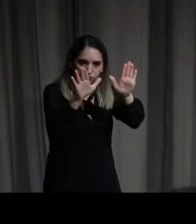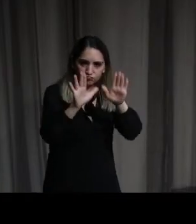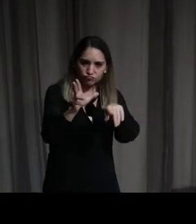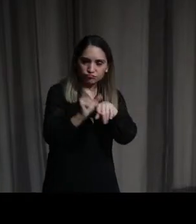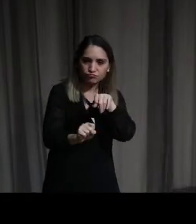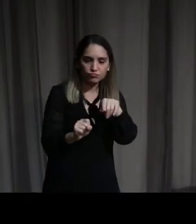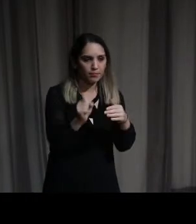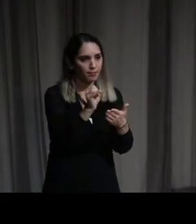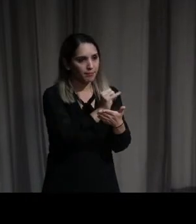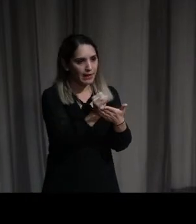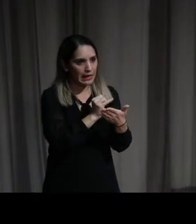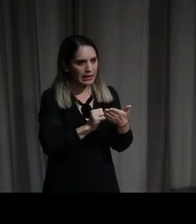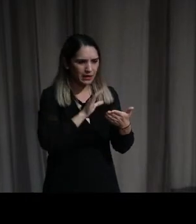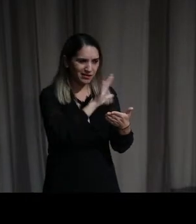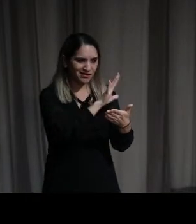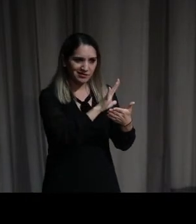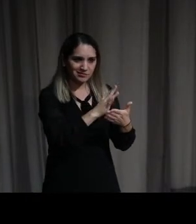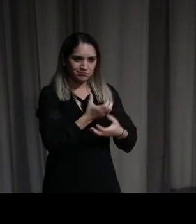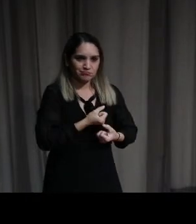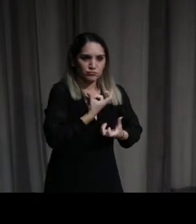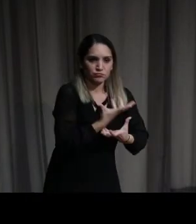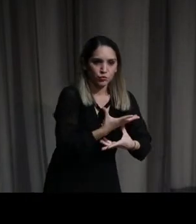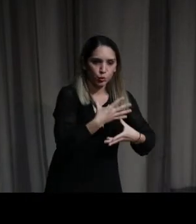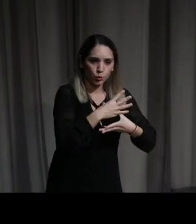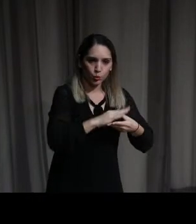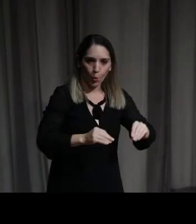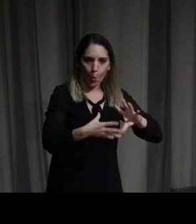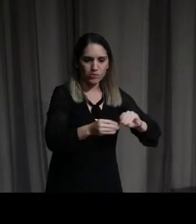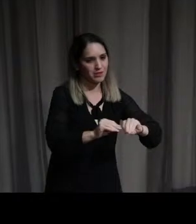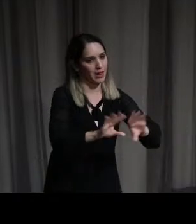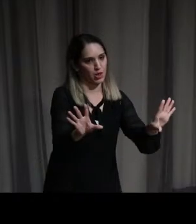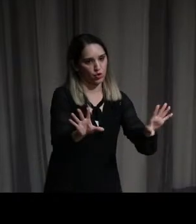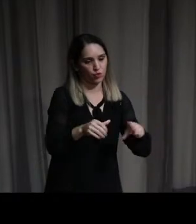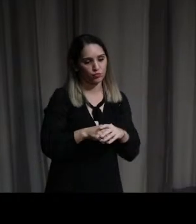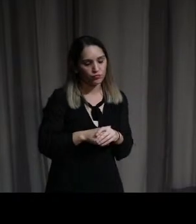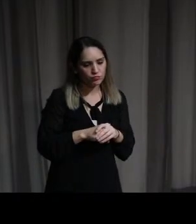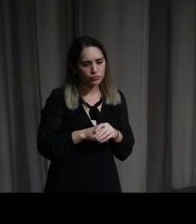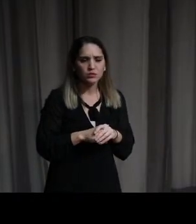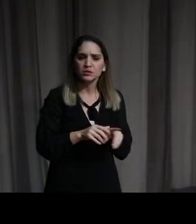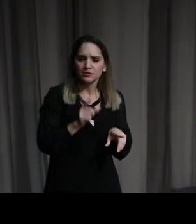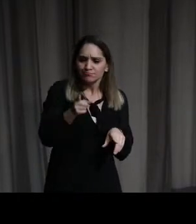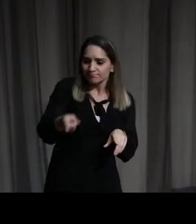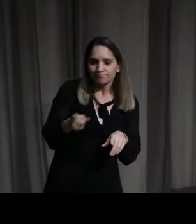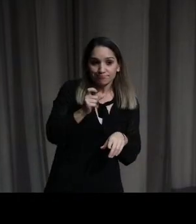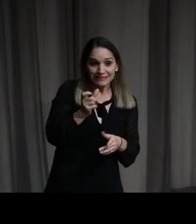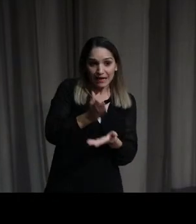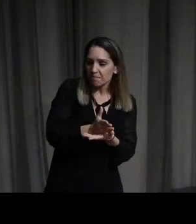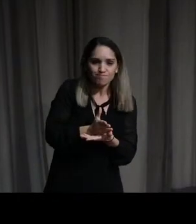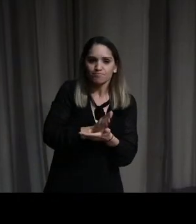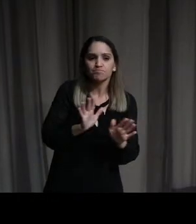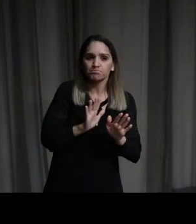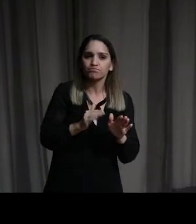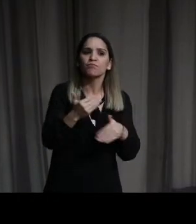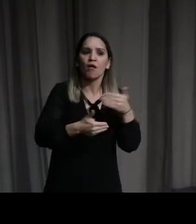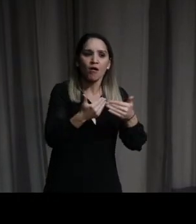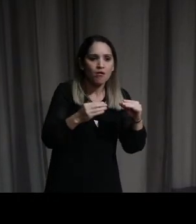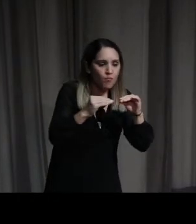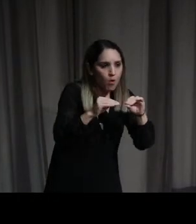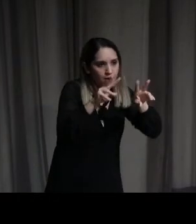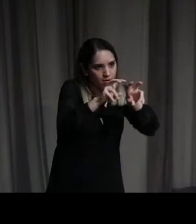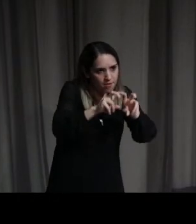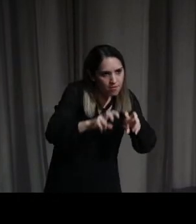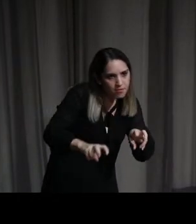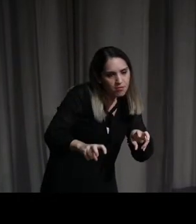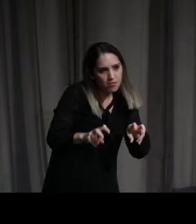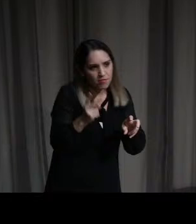the painting, and the narrative is very clear. But it's interesting that he doesn't stop there. He wants to continue to explore, and he never